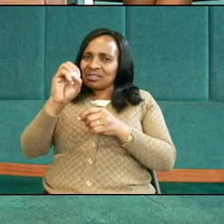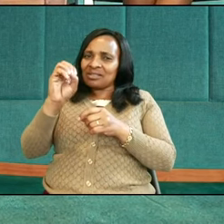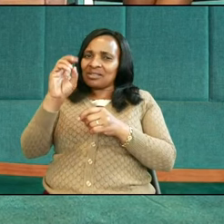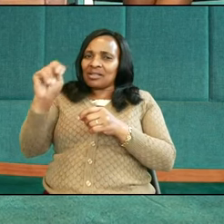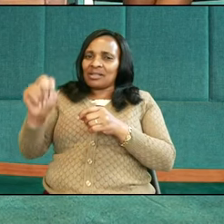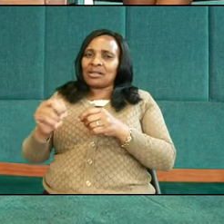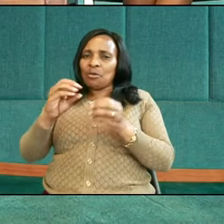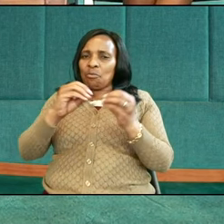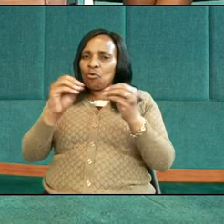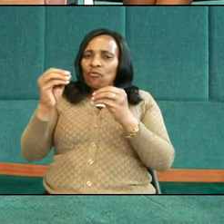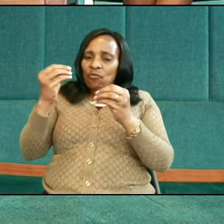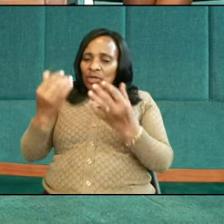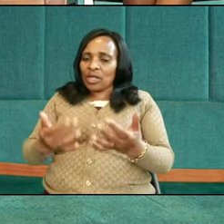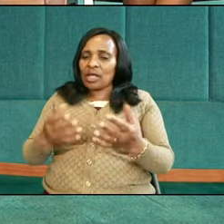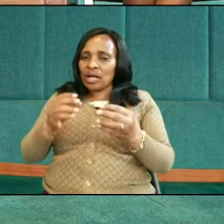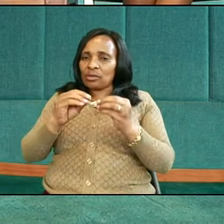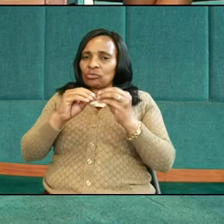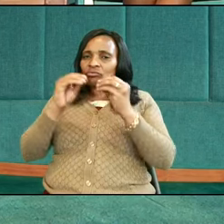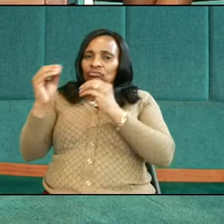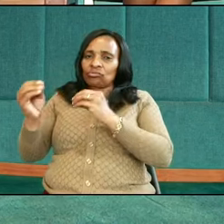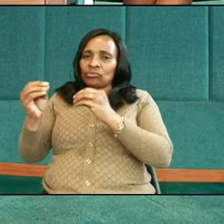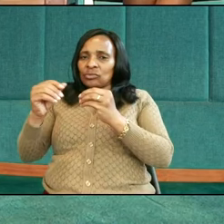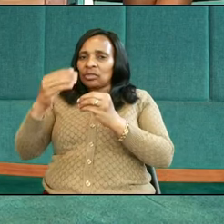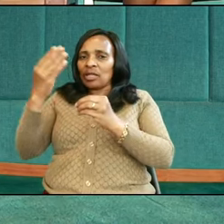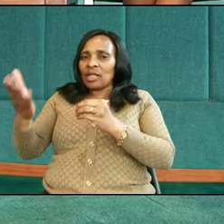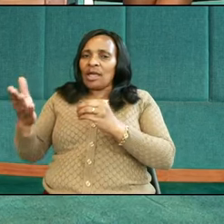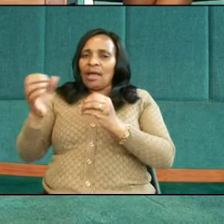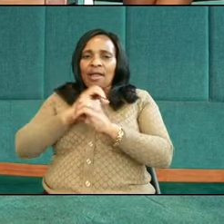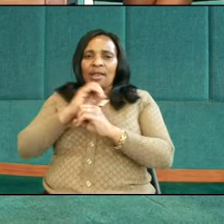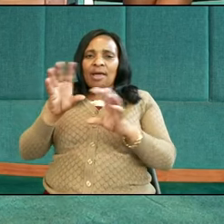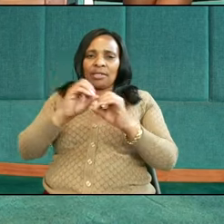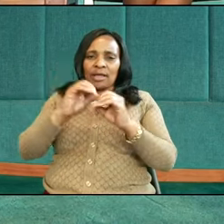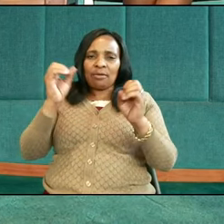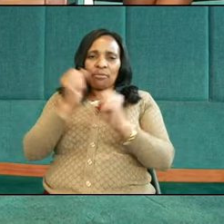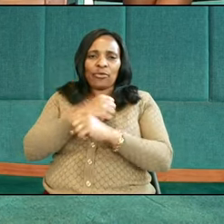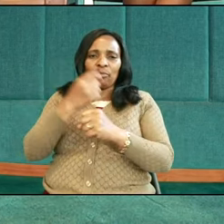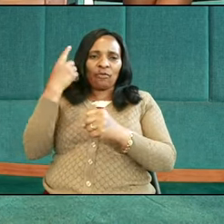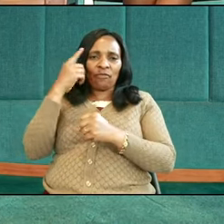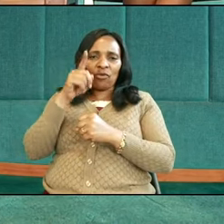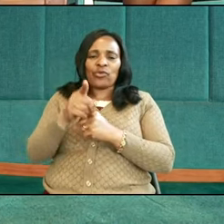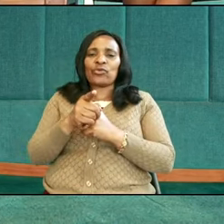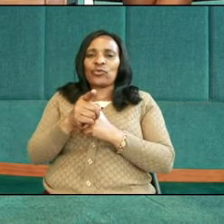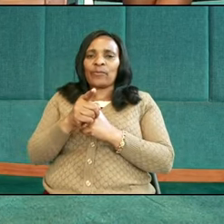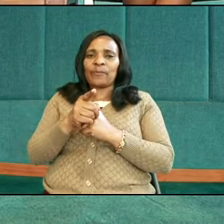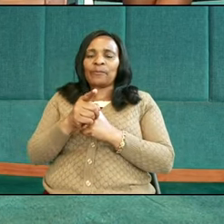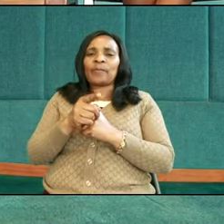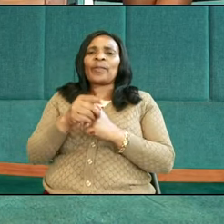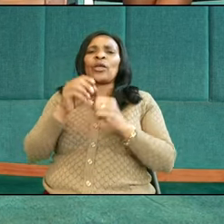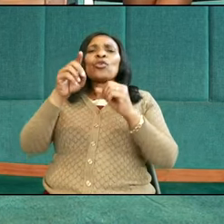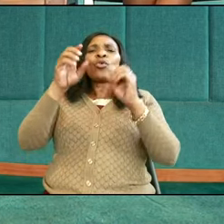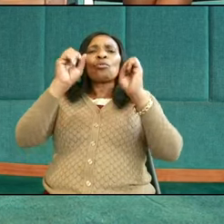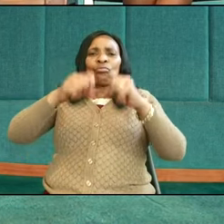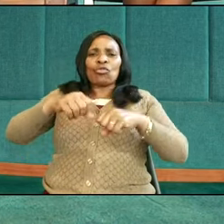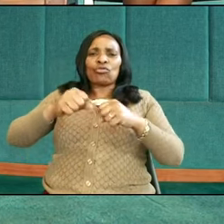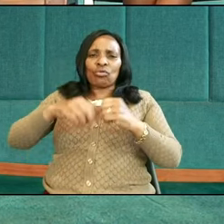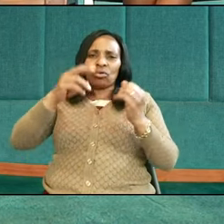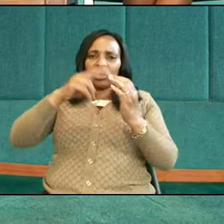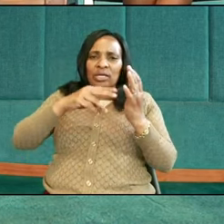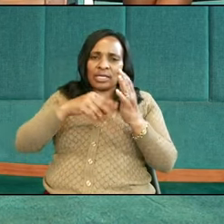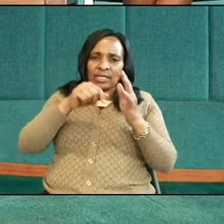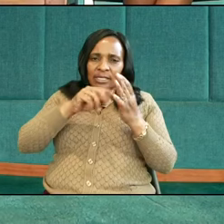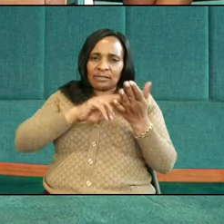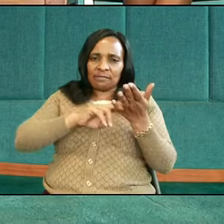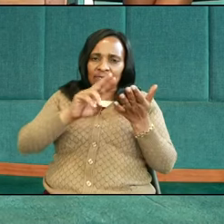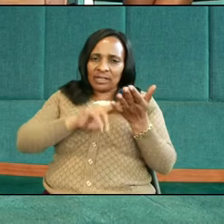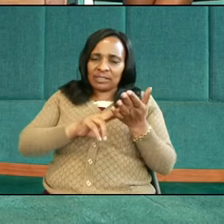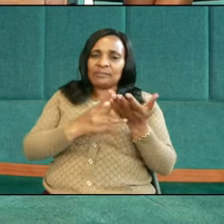here to there, and it will move. Nothing will be impossible for you. Amen. Amen. You can just relate that verse to Elijah.